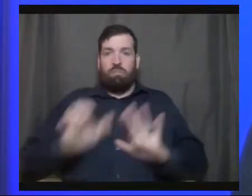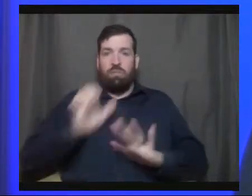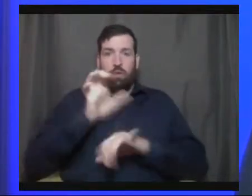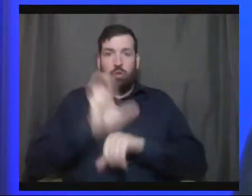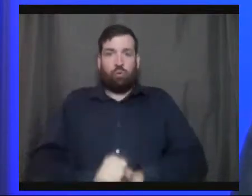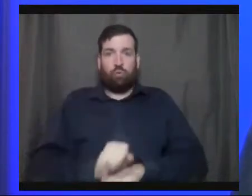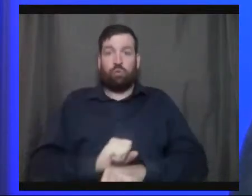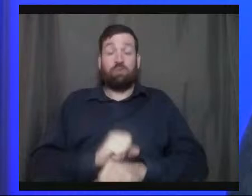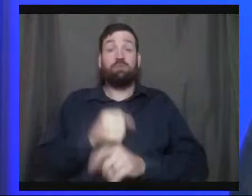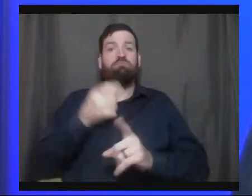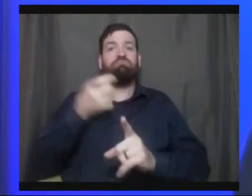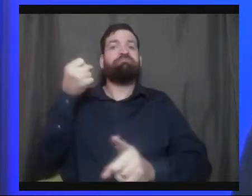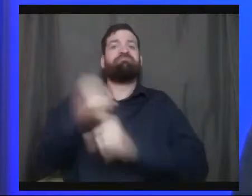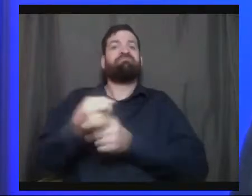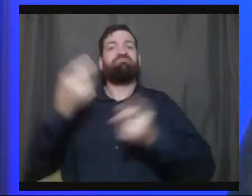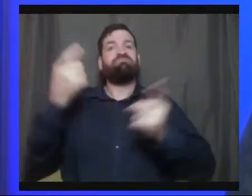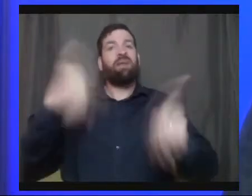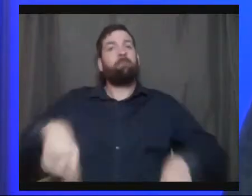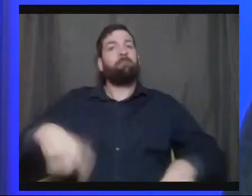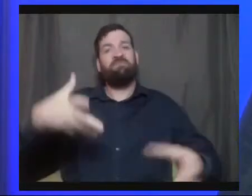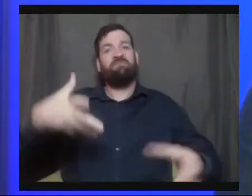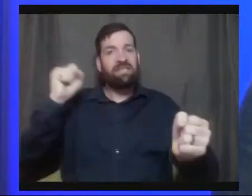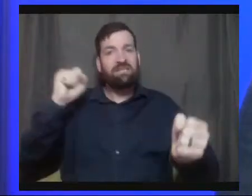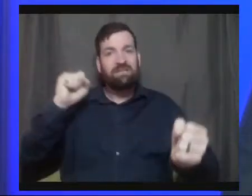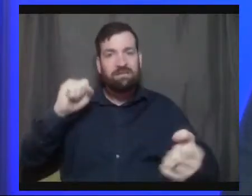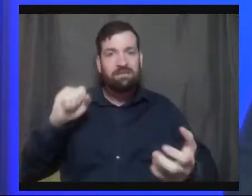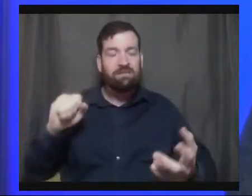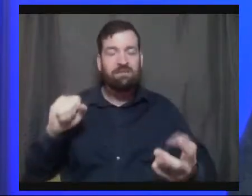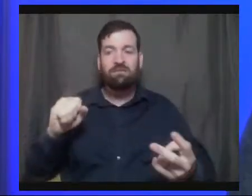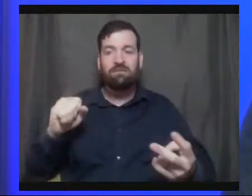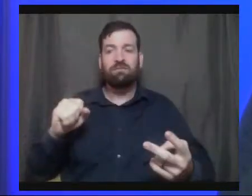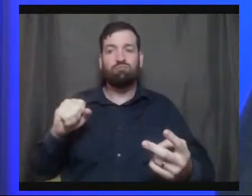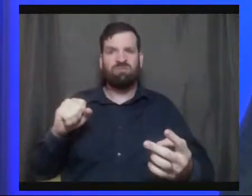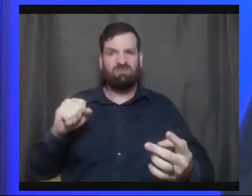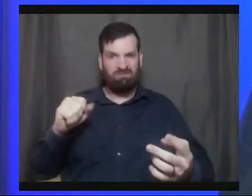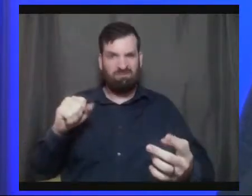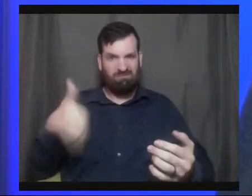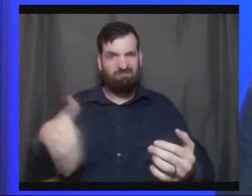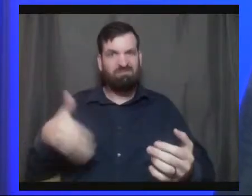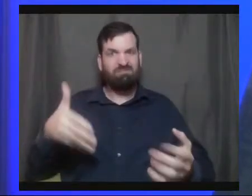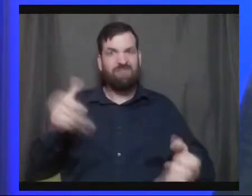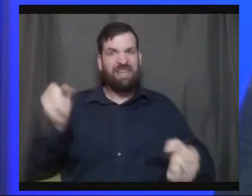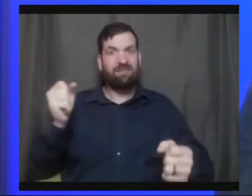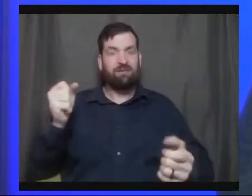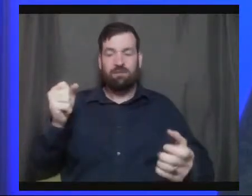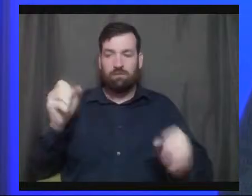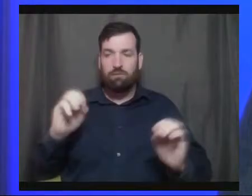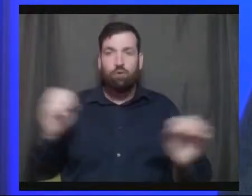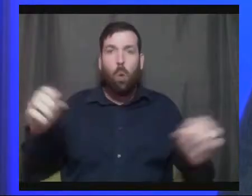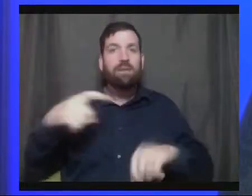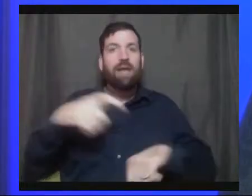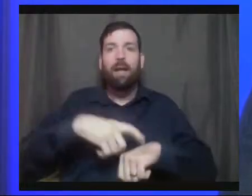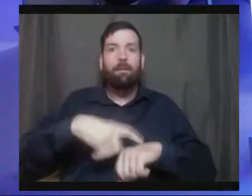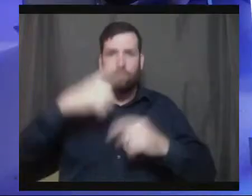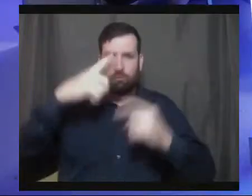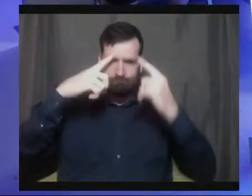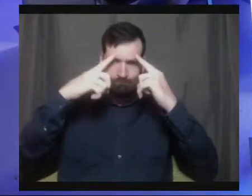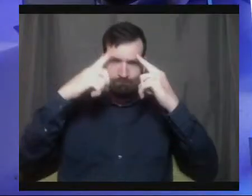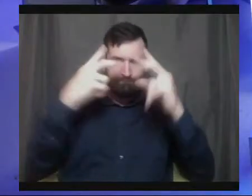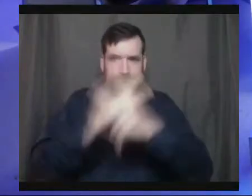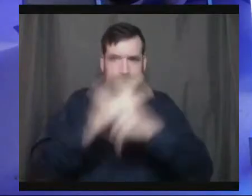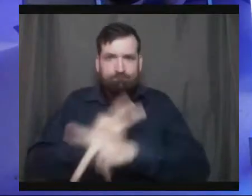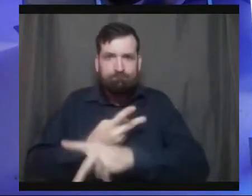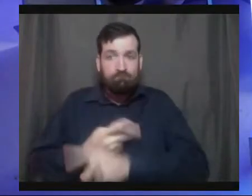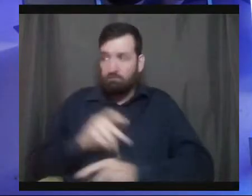It happened just in such a quick manner that I didn't really have time to process what was happening. So Antonio,